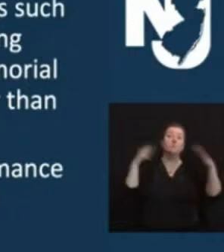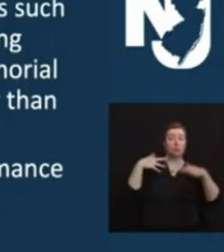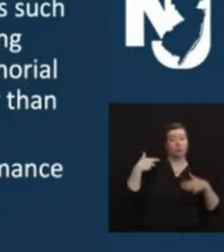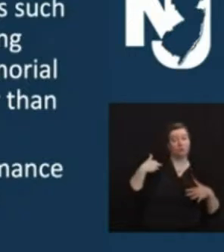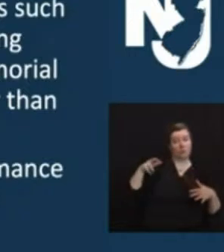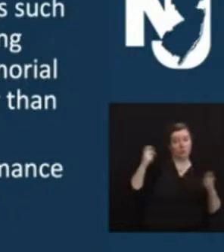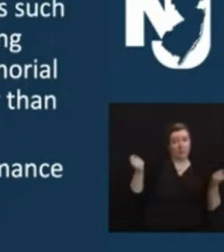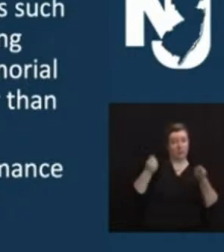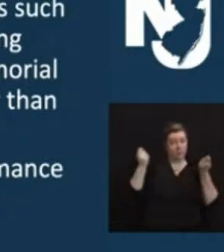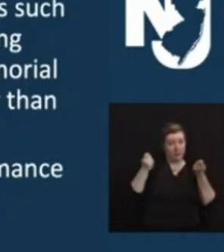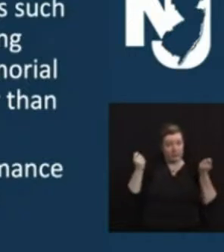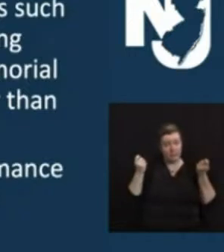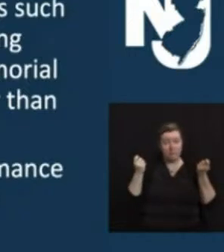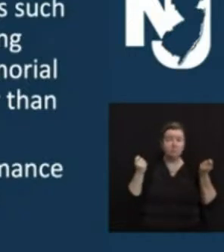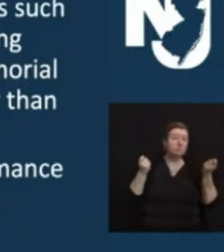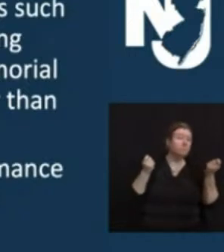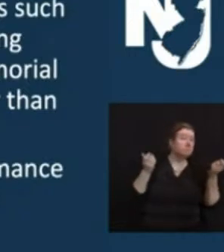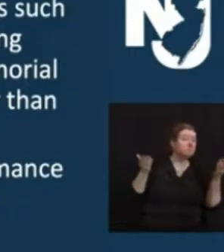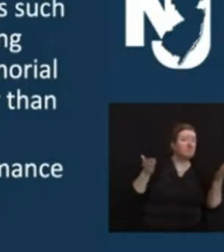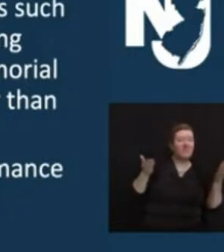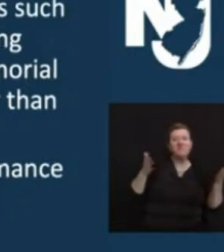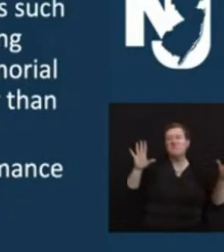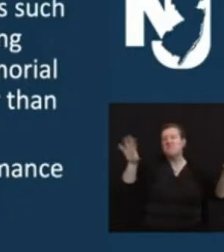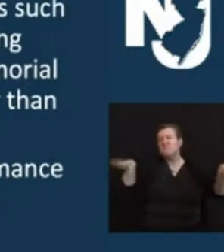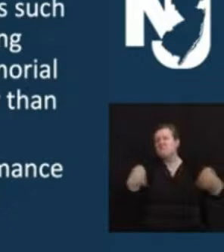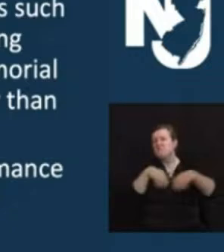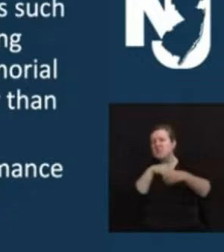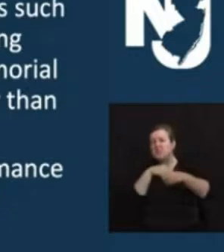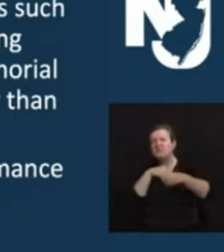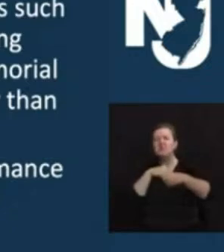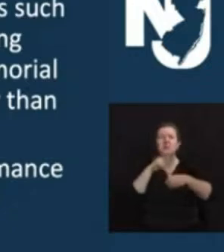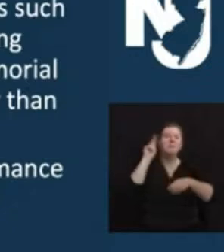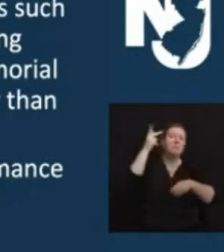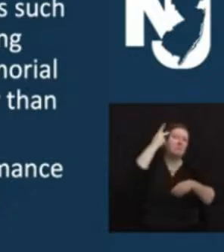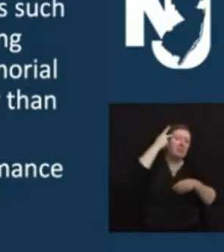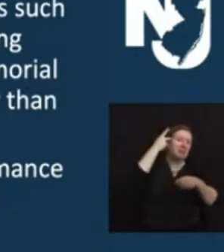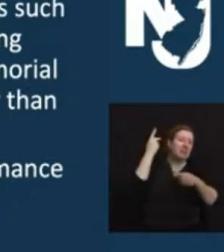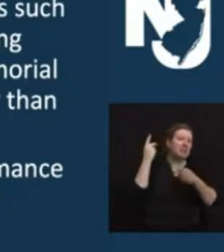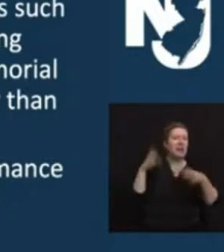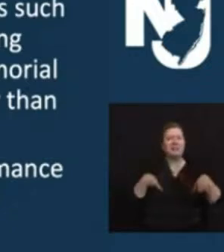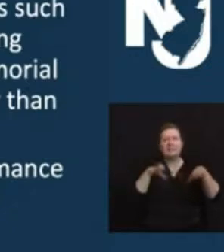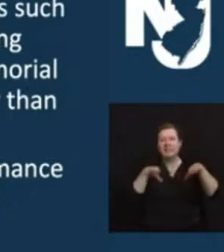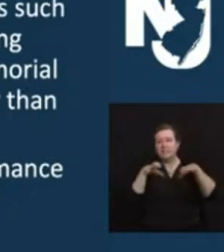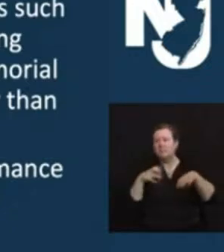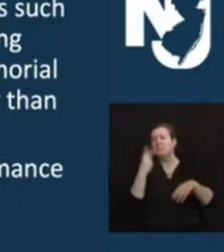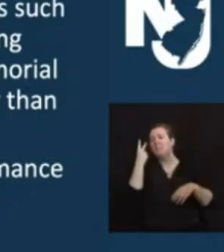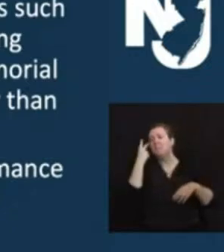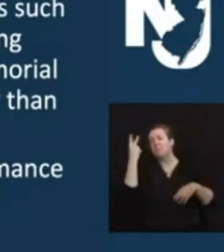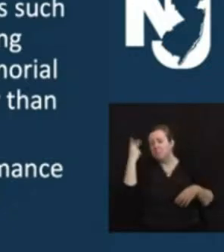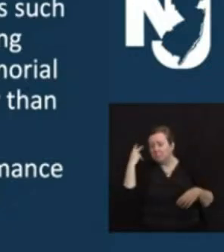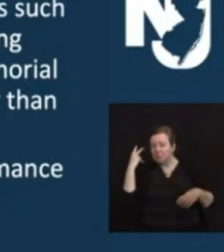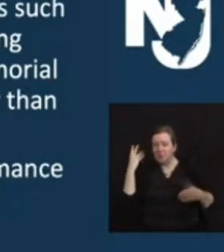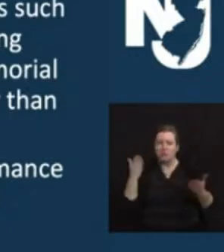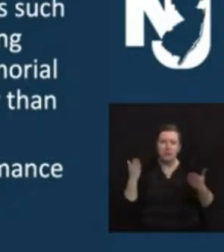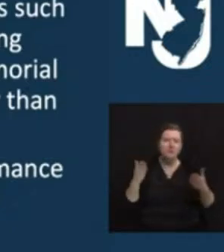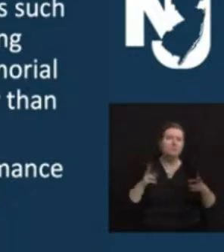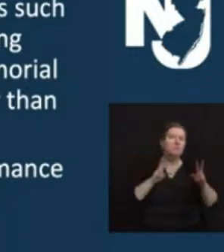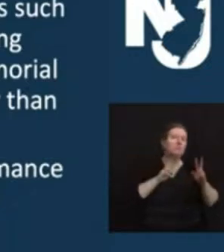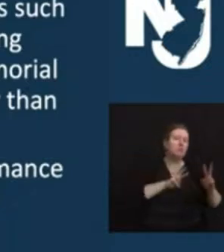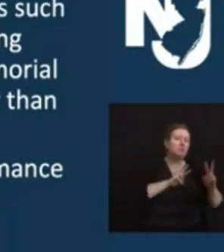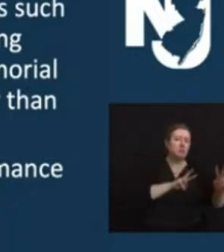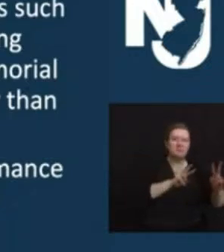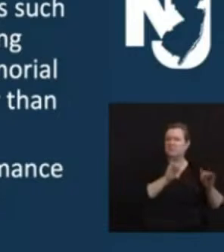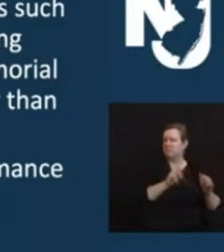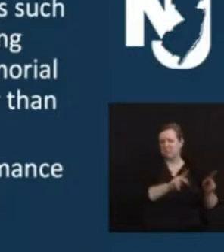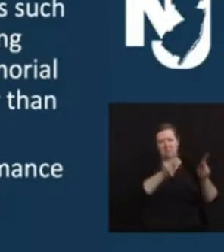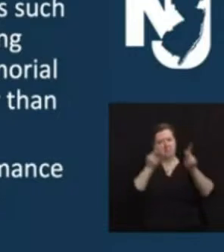services, wedding ceremonies, political activities, and memorial services or funerals to be similarly